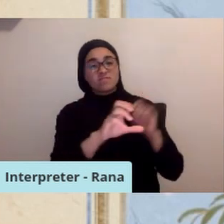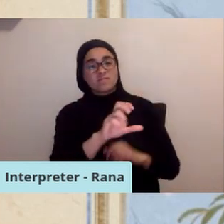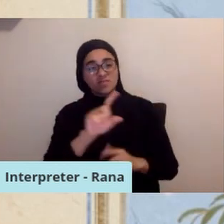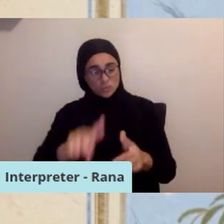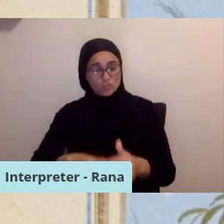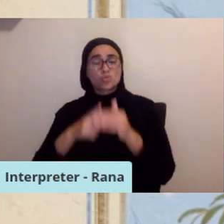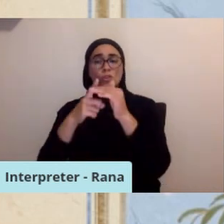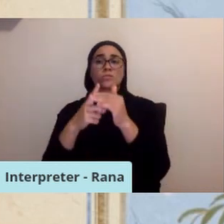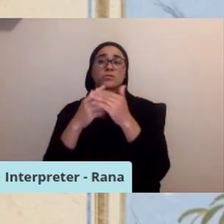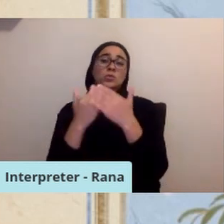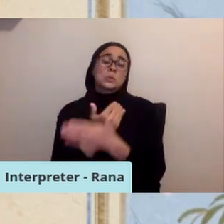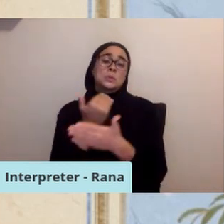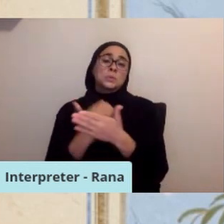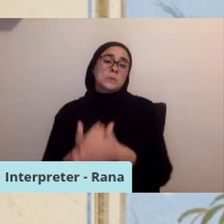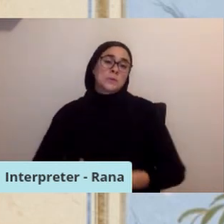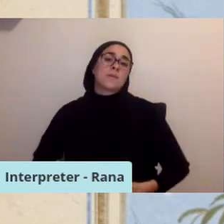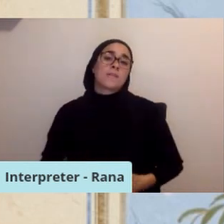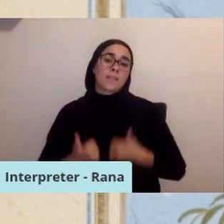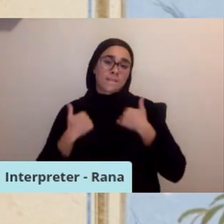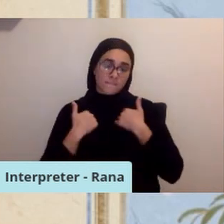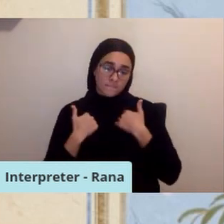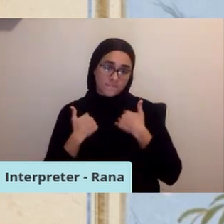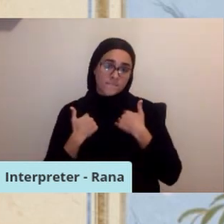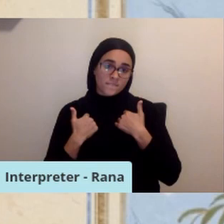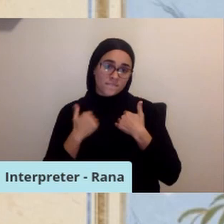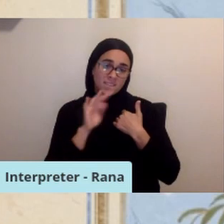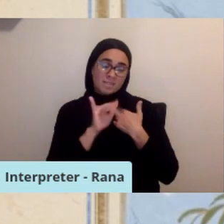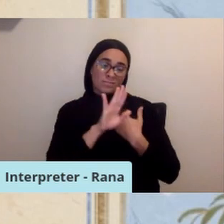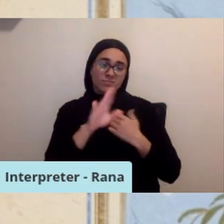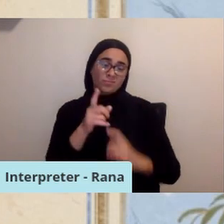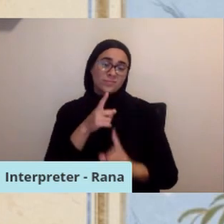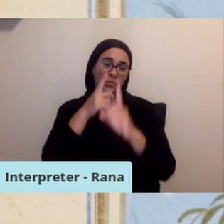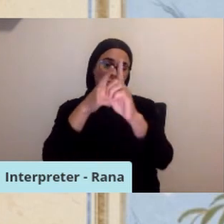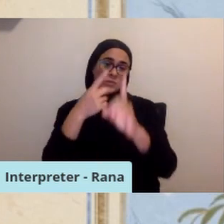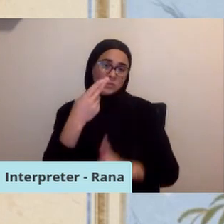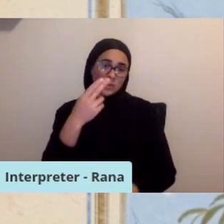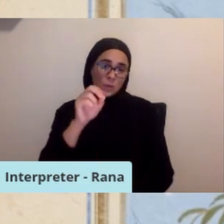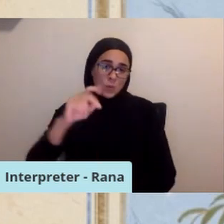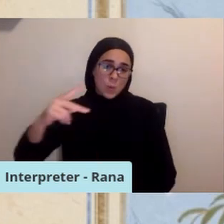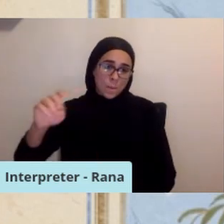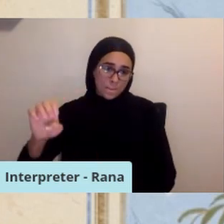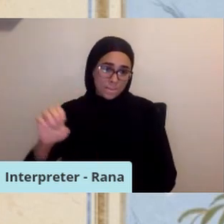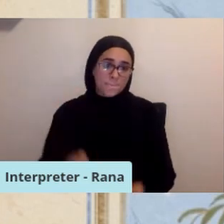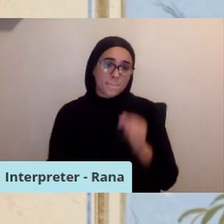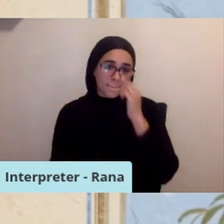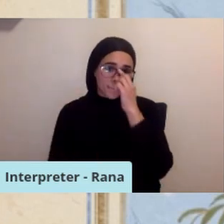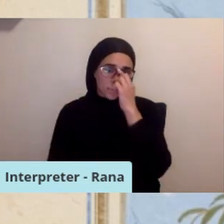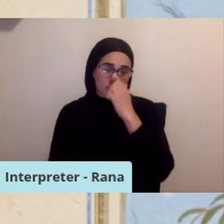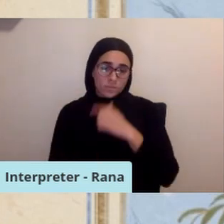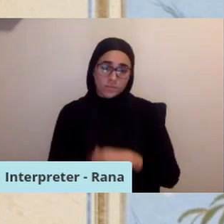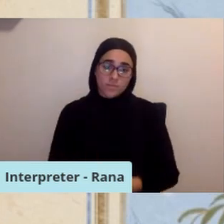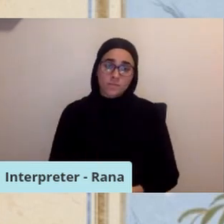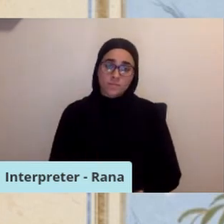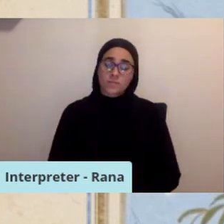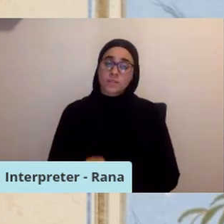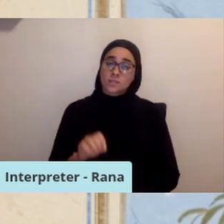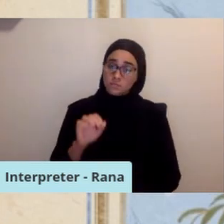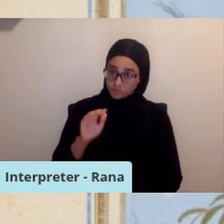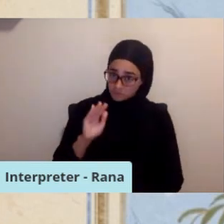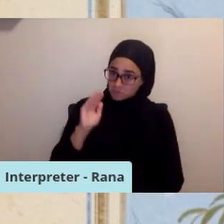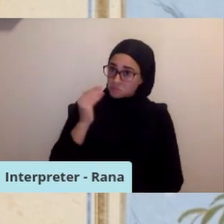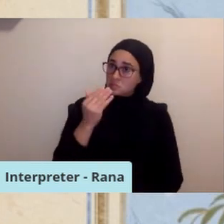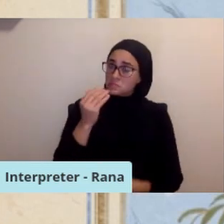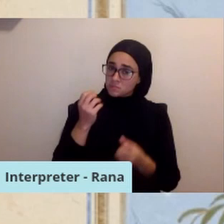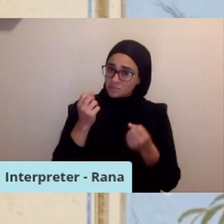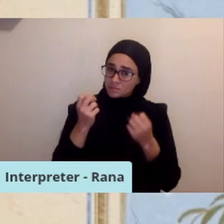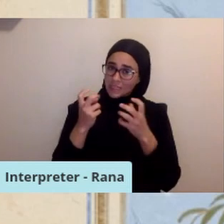life. And so there was his hope. So it took quite a few years of working the